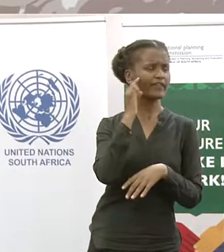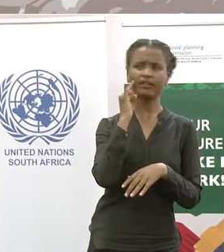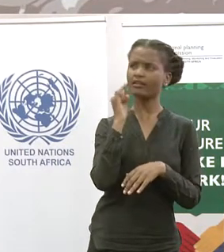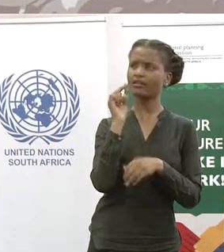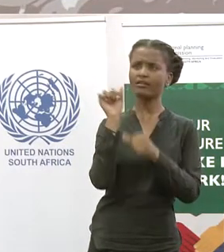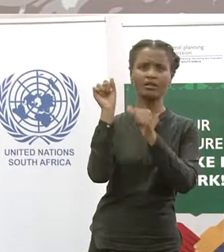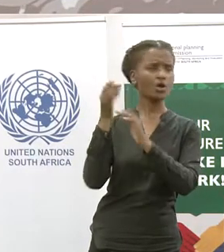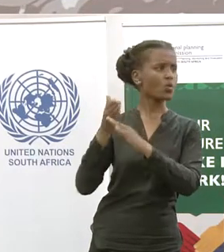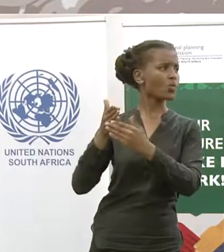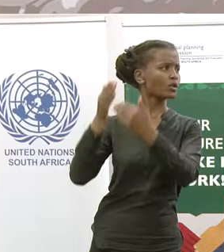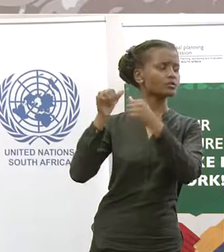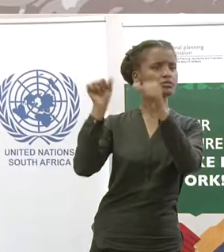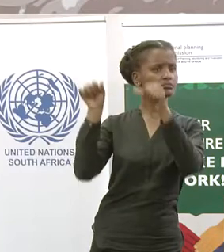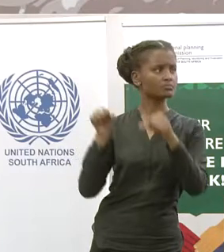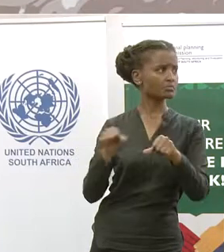it's